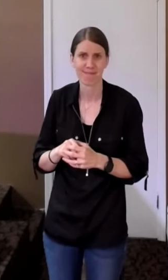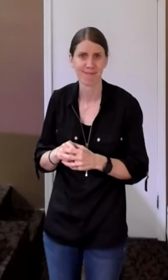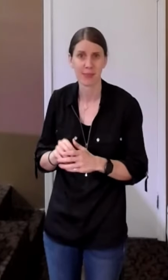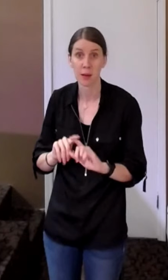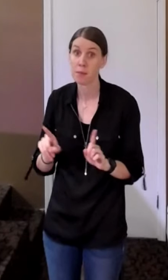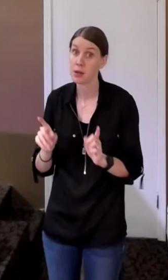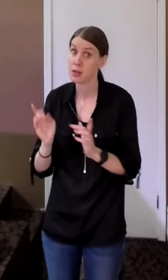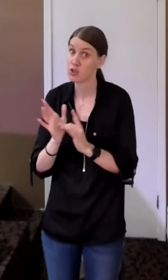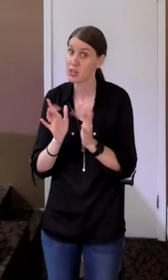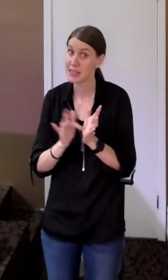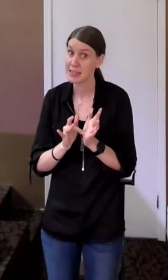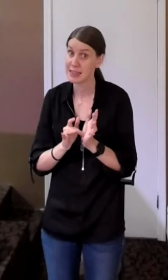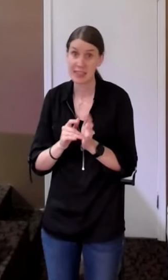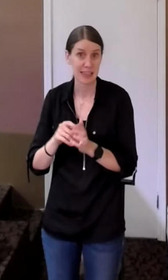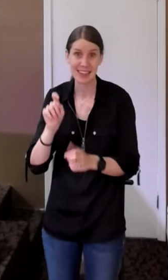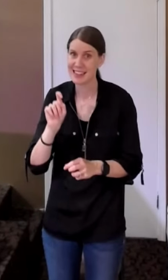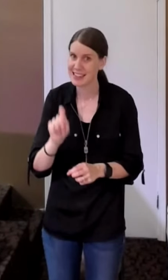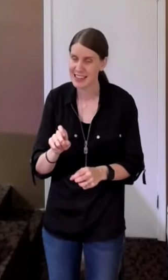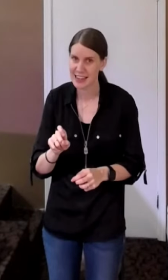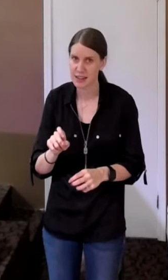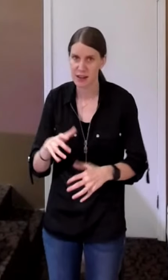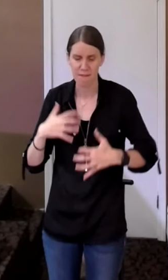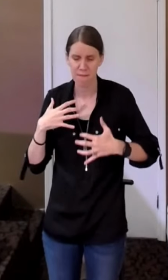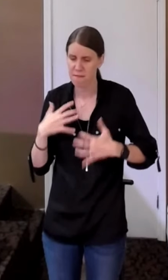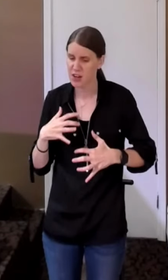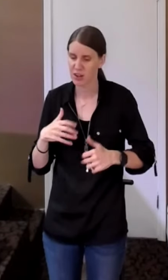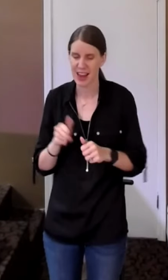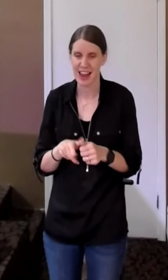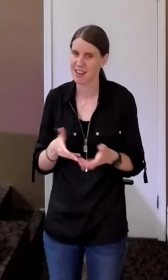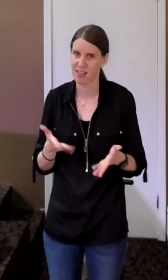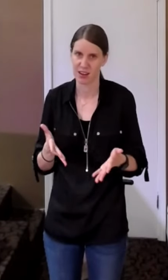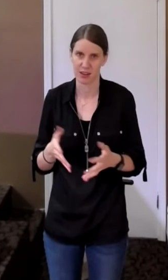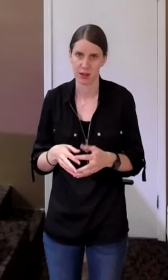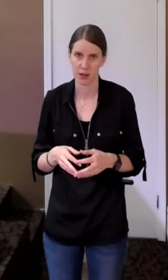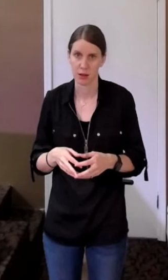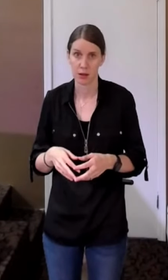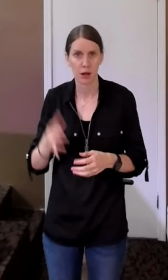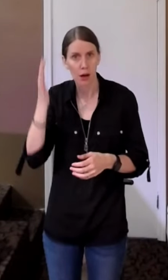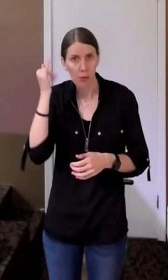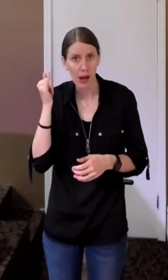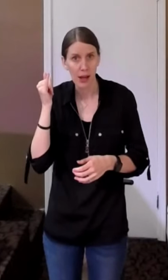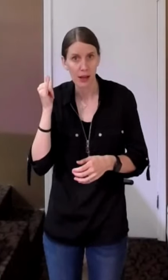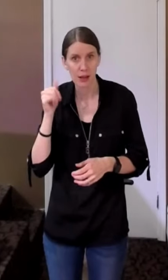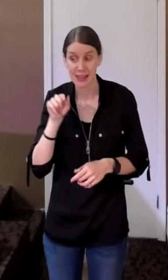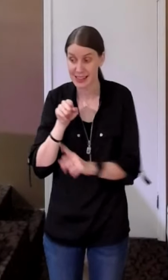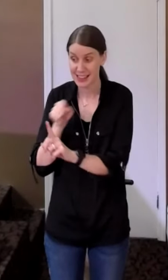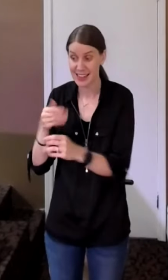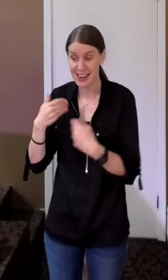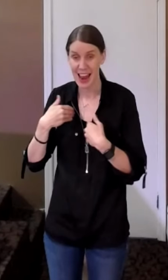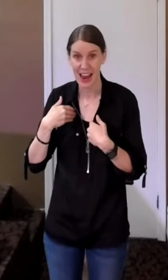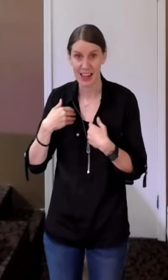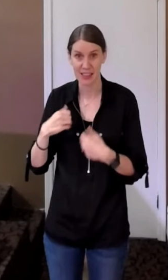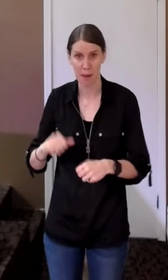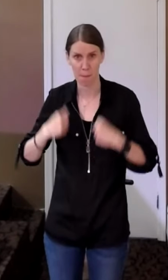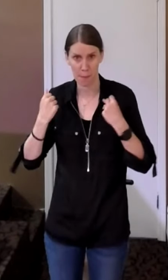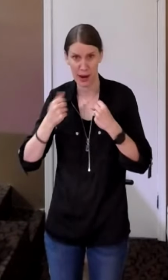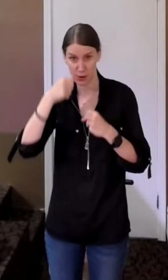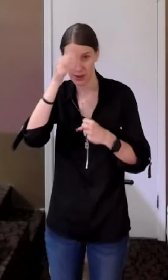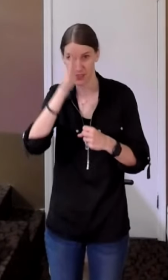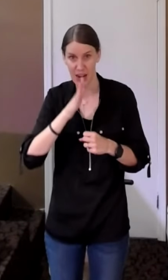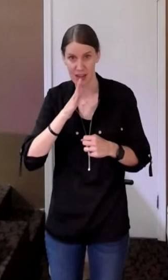But Jesus didn't have to fear anything because the power of God was in him. He is God,